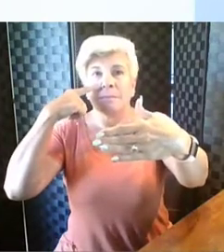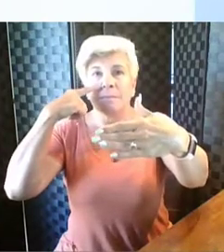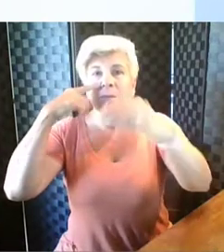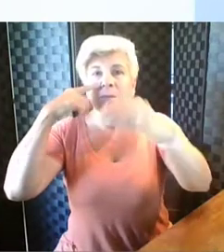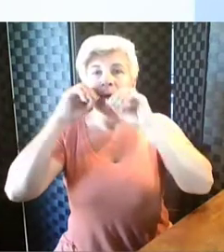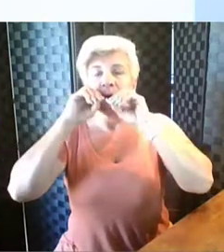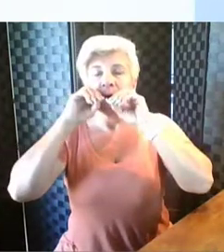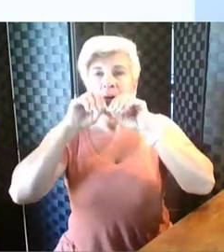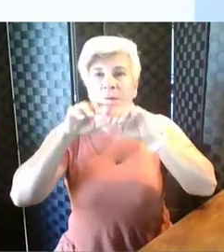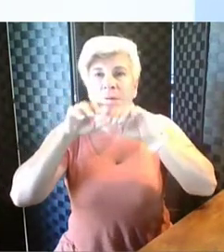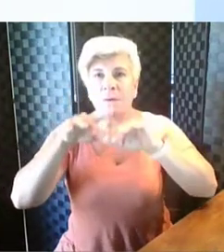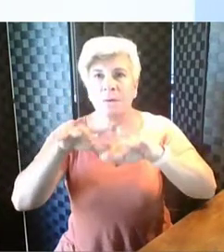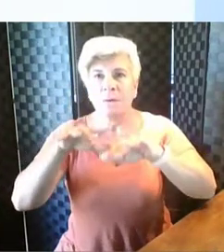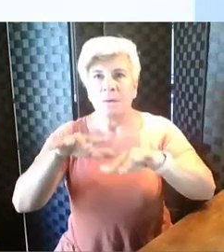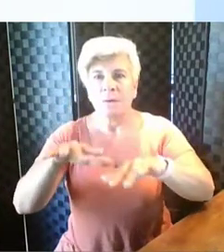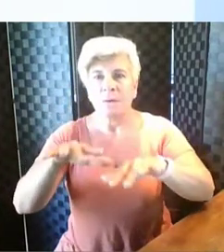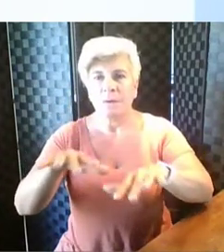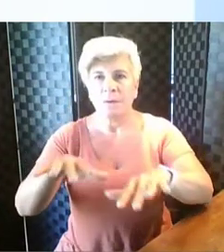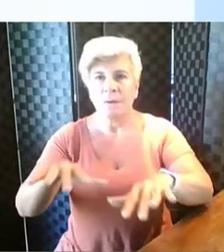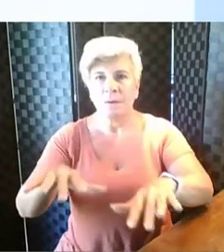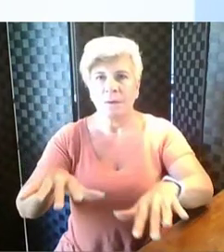And let it out.